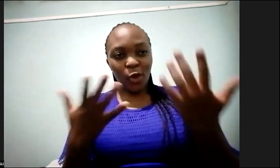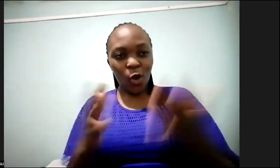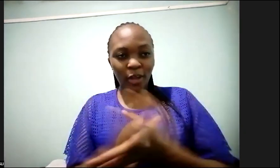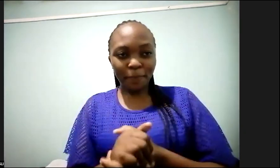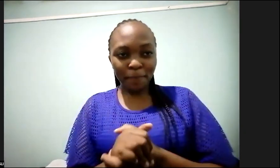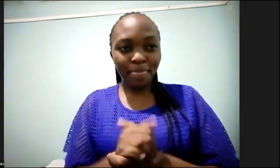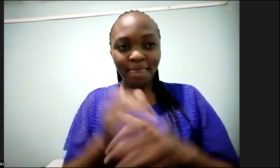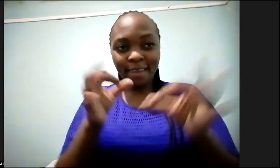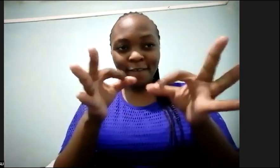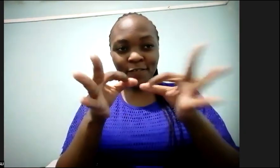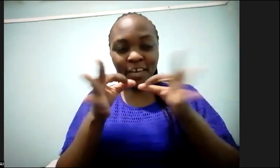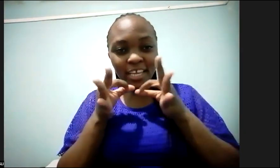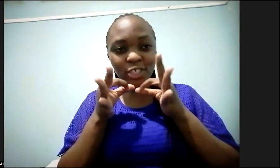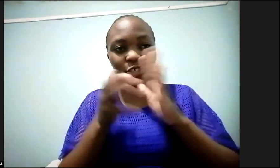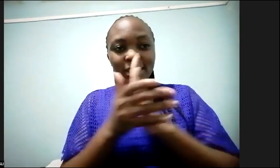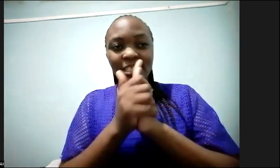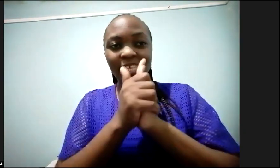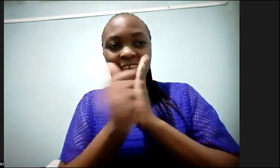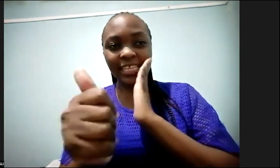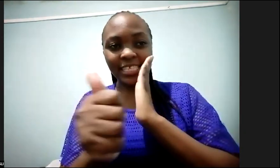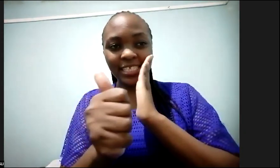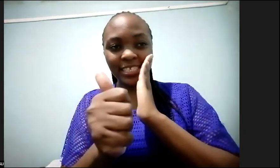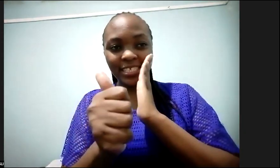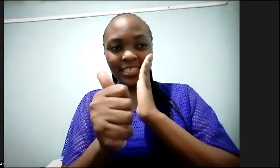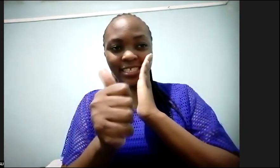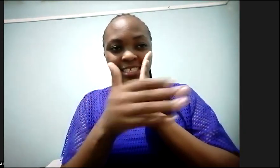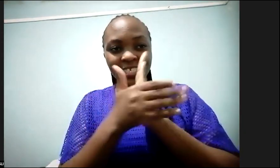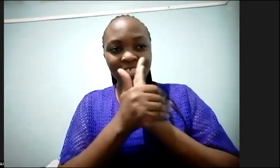skills. Okay. Financial skills.